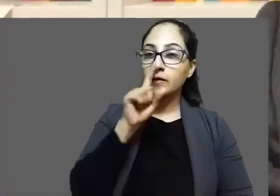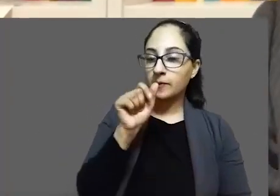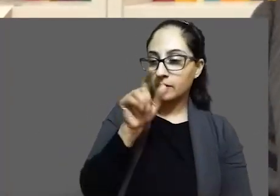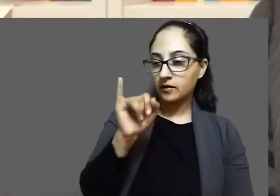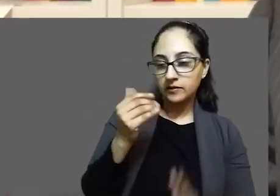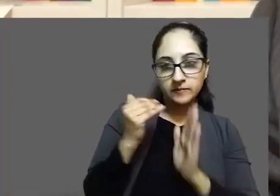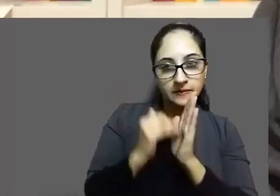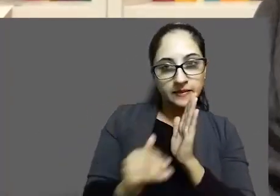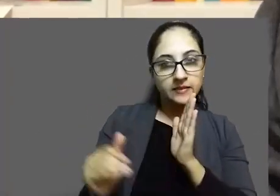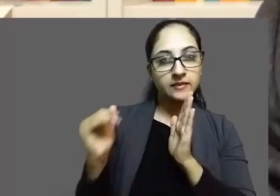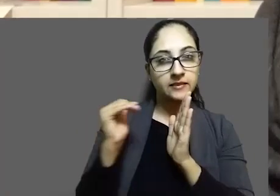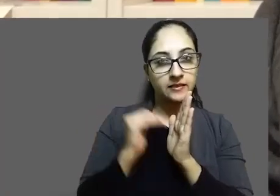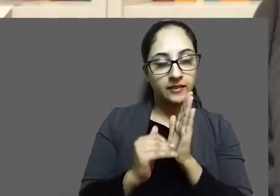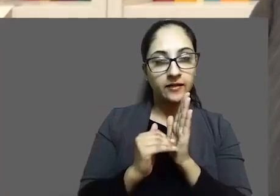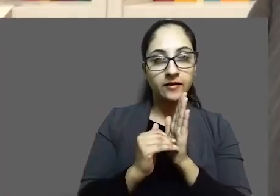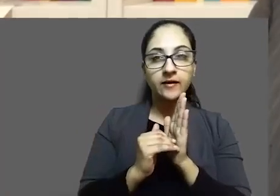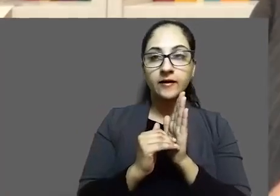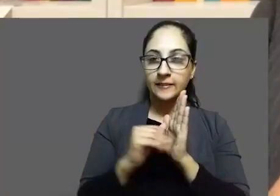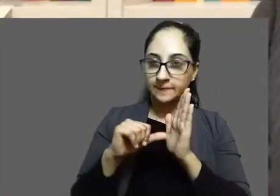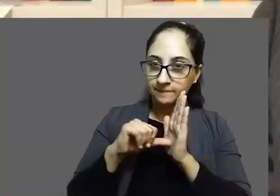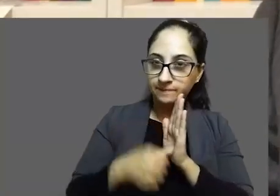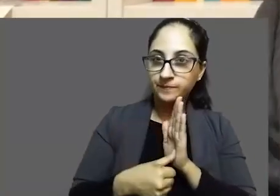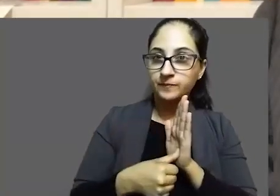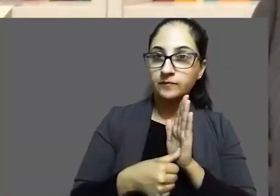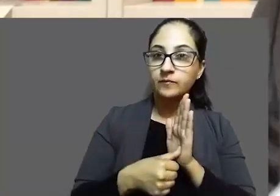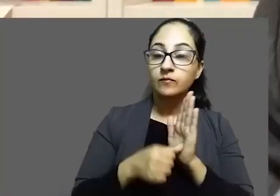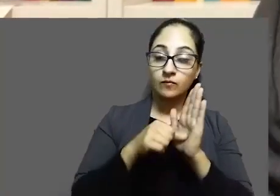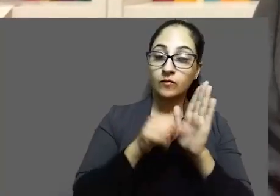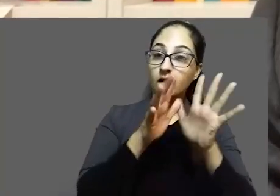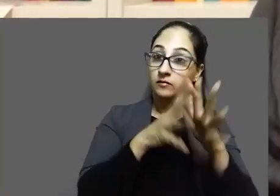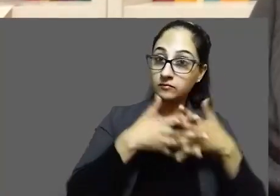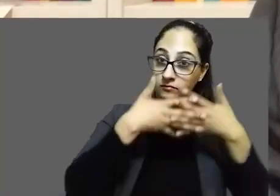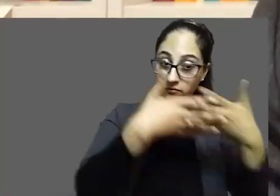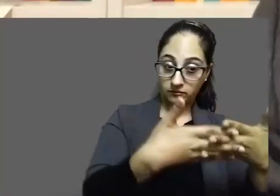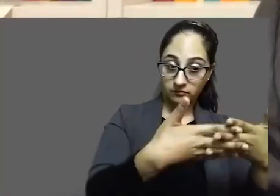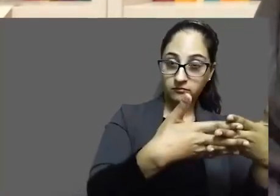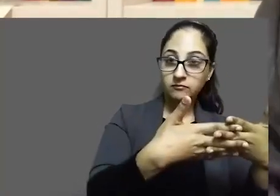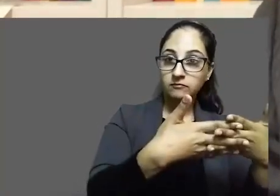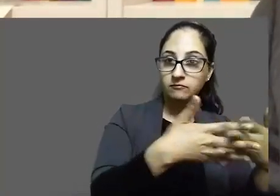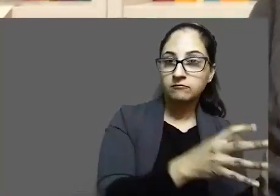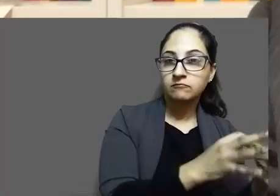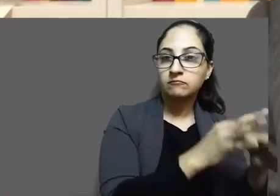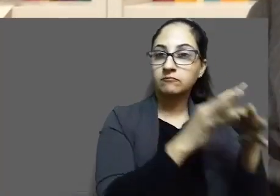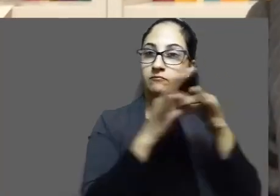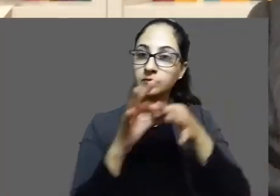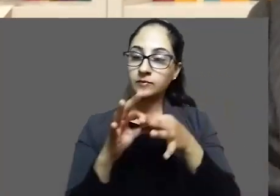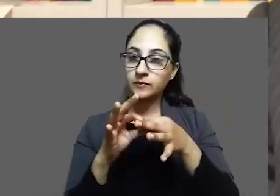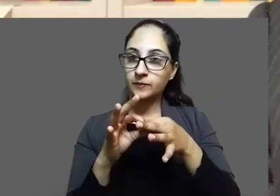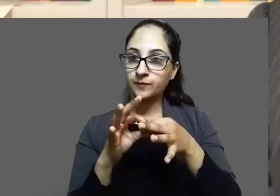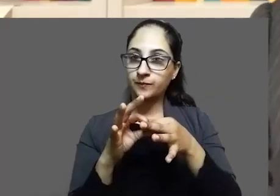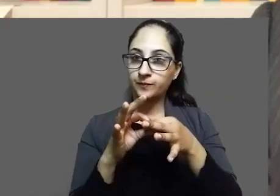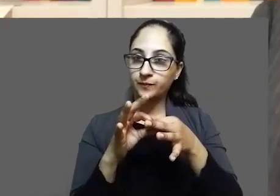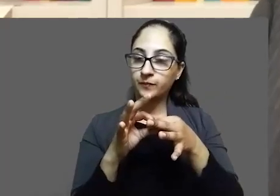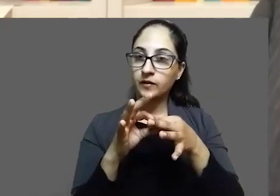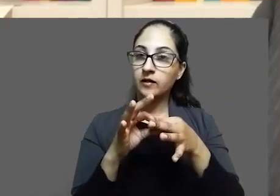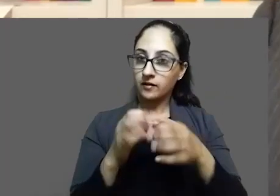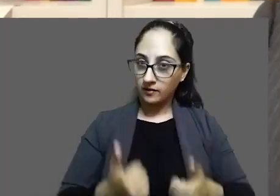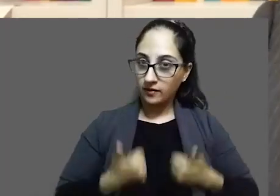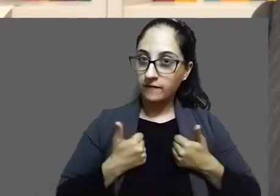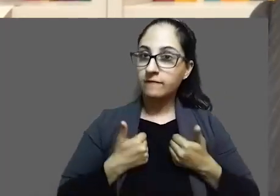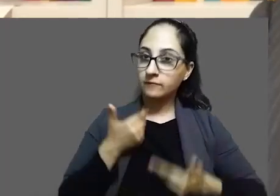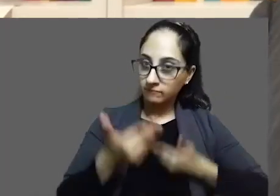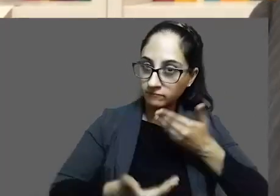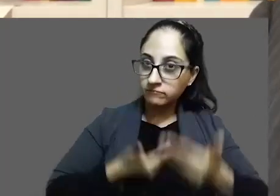the Hadith, what is in his embodied religion, and saying this too is how we should govern, this is how we should live our lives. And